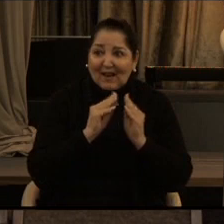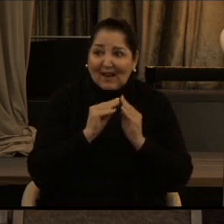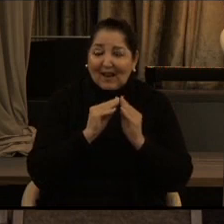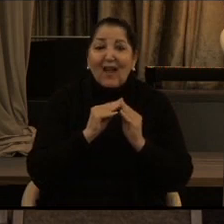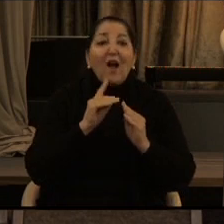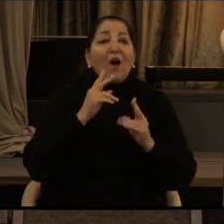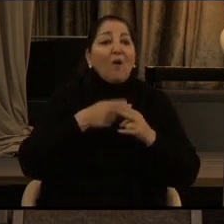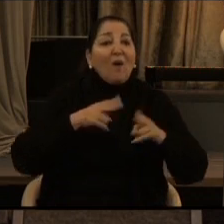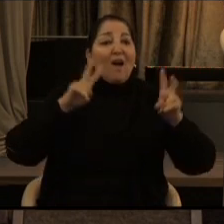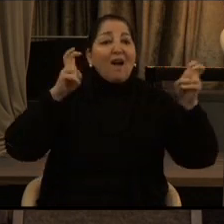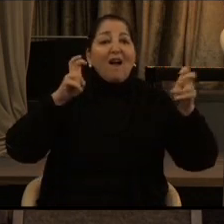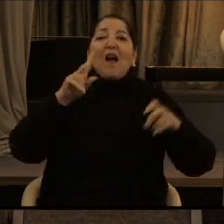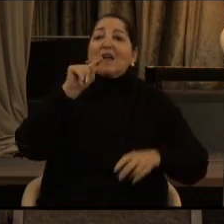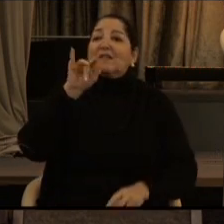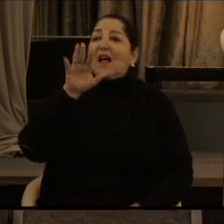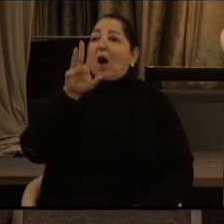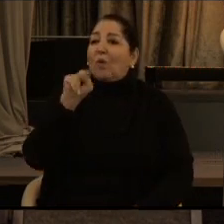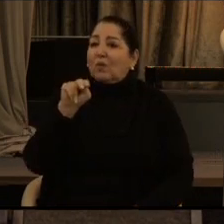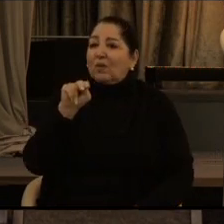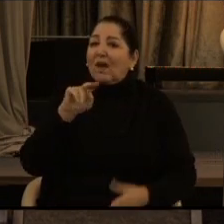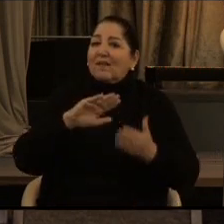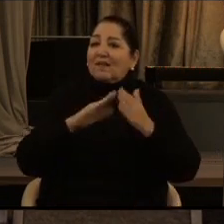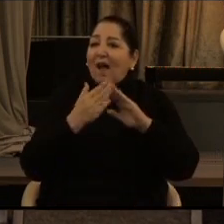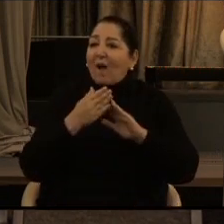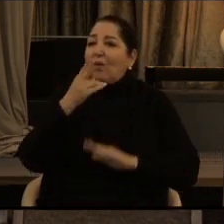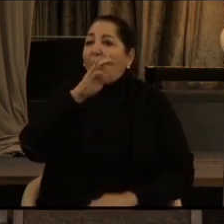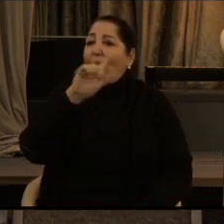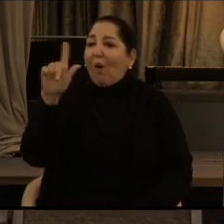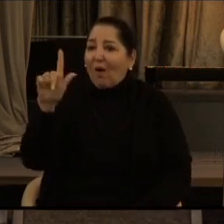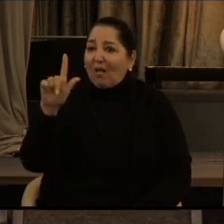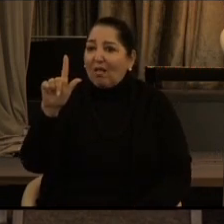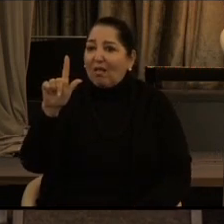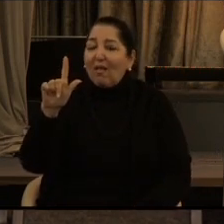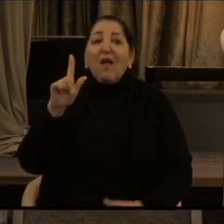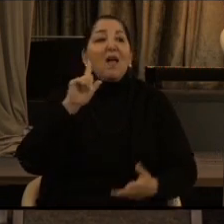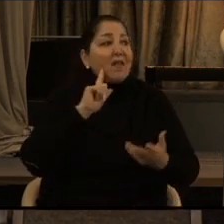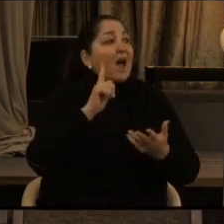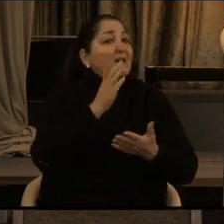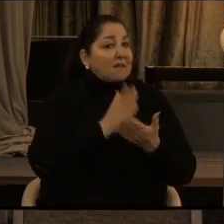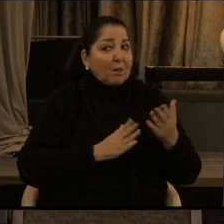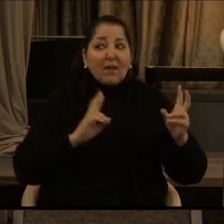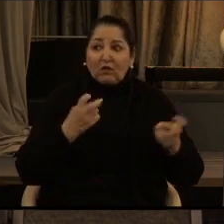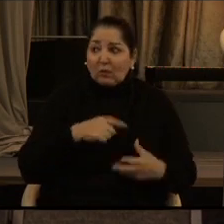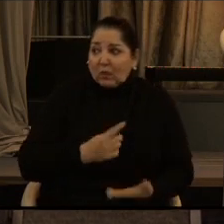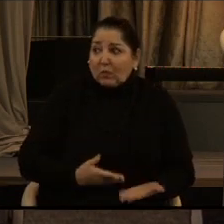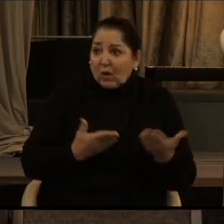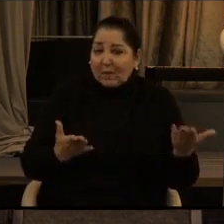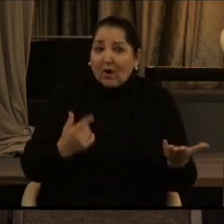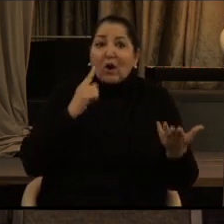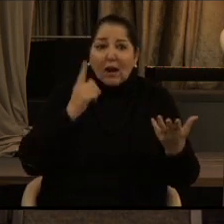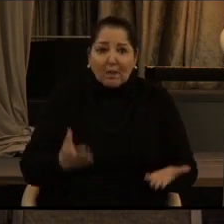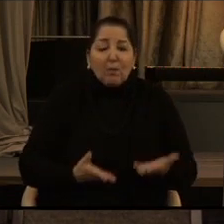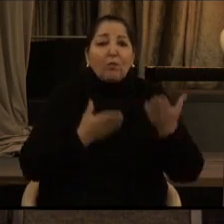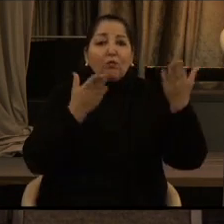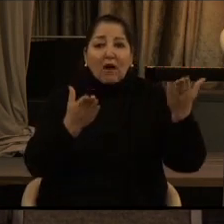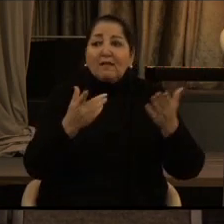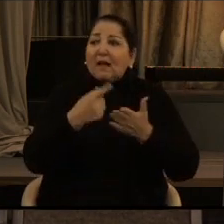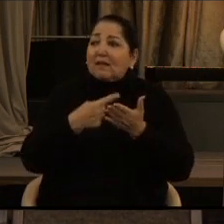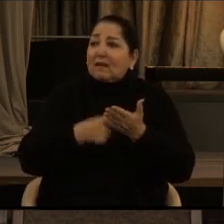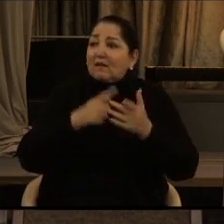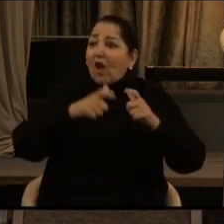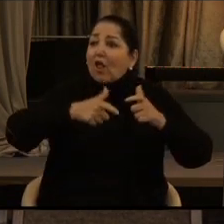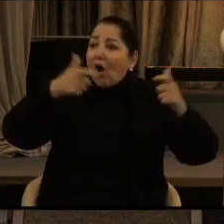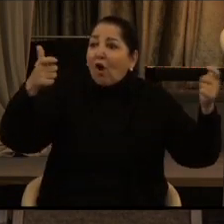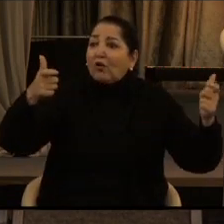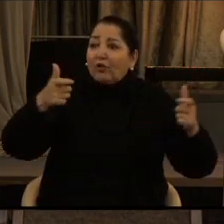some of the issues that we brought up here can be raised and can be discussed in a larger forum. So even though we were going to try to do that today, we